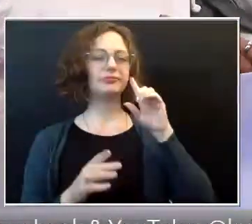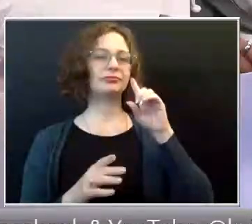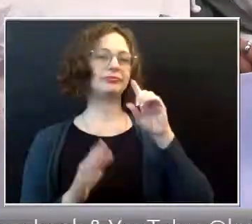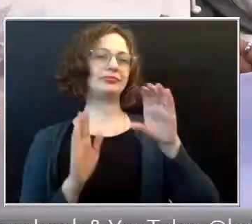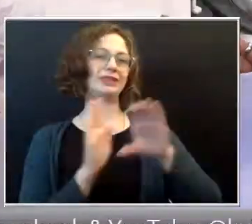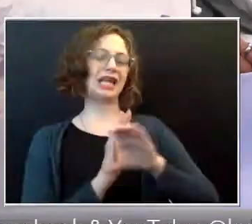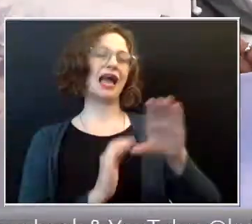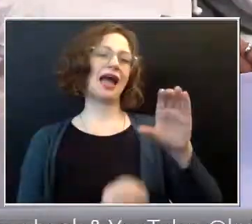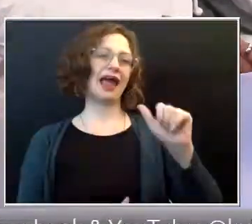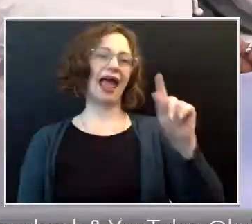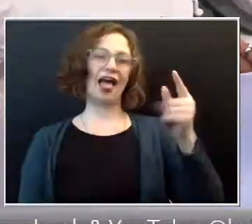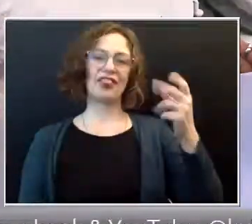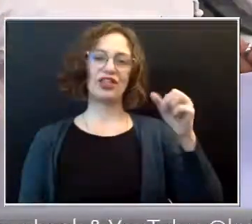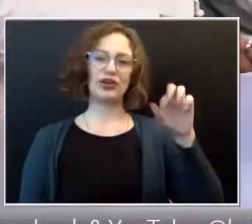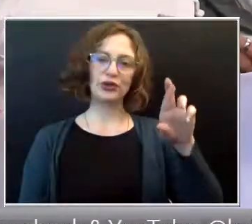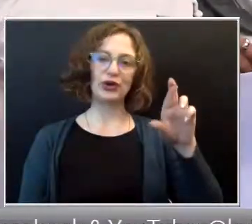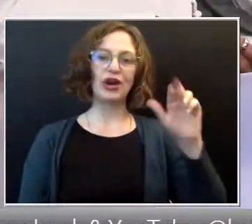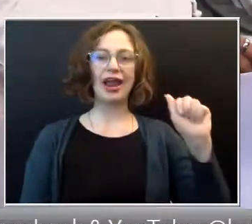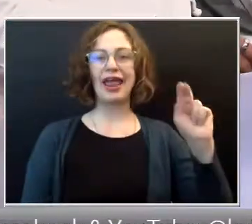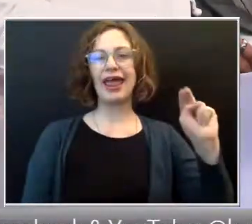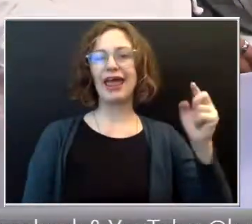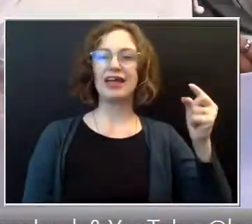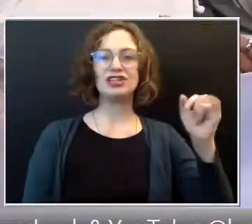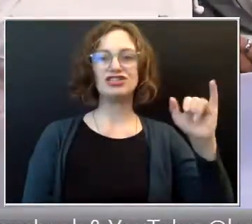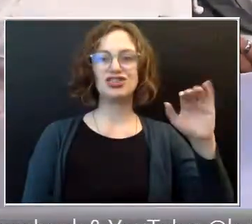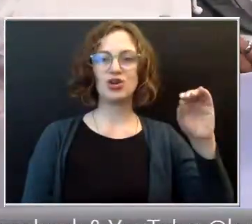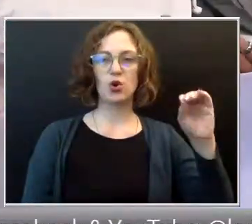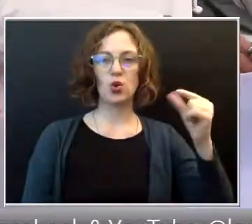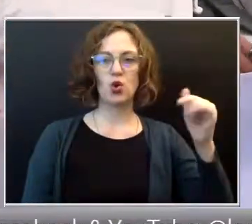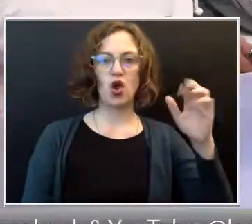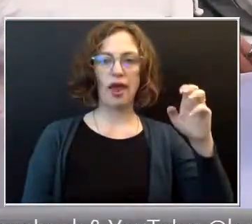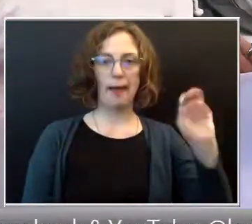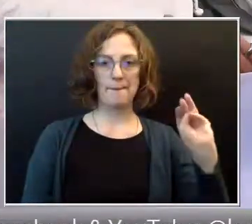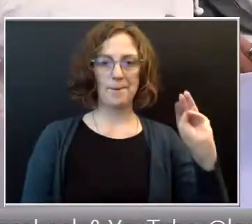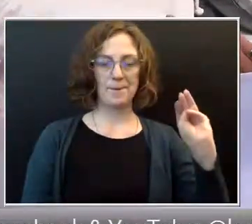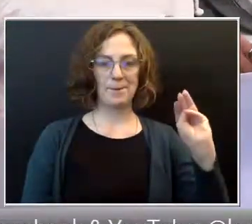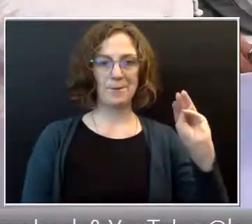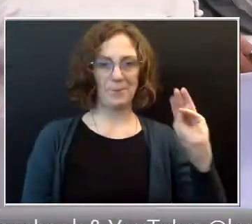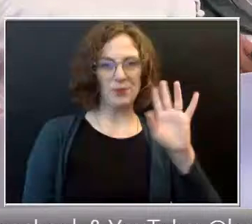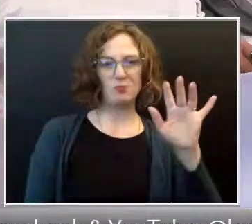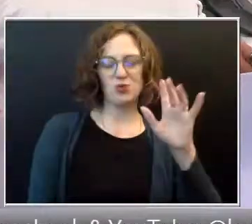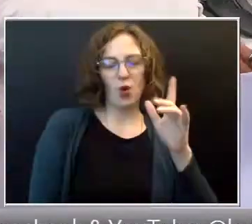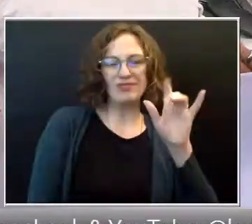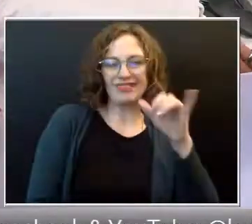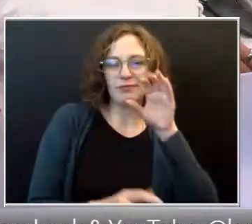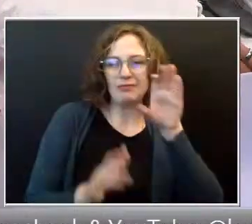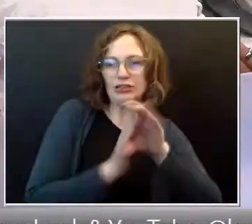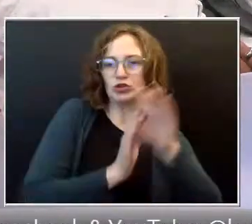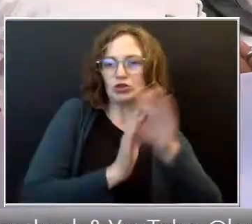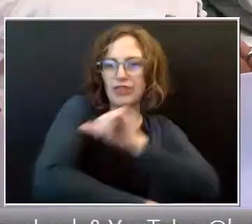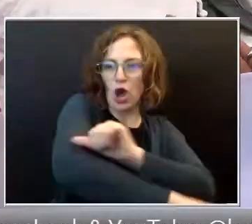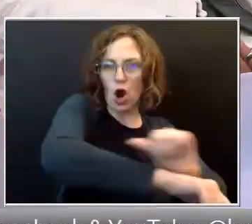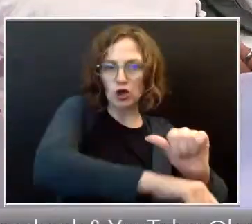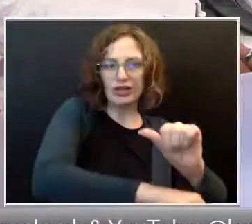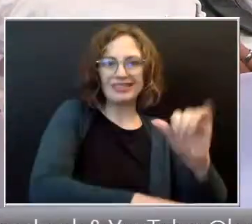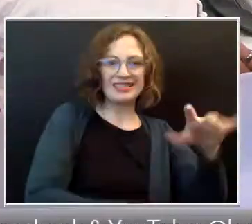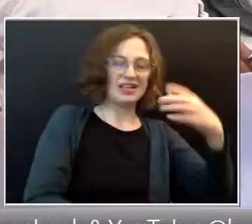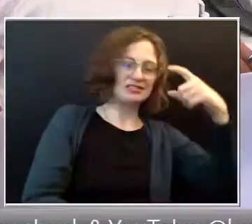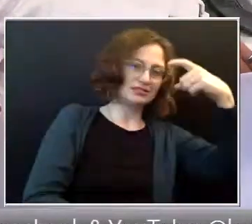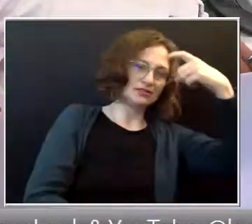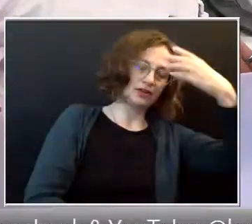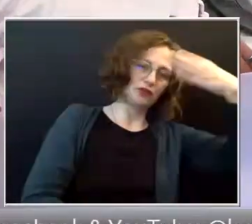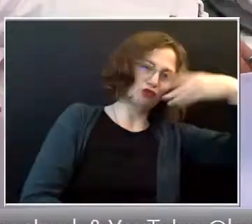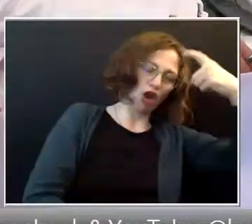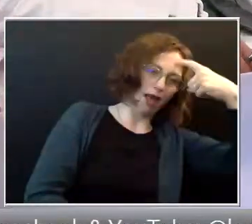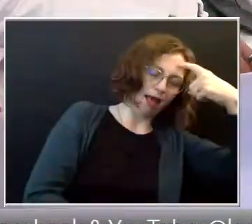digital subtraction angiography. So this is a side view of Doug's brain, with this being the front of his brain, that's the back of the brain. At the bottom,